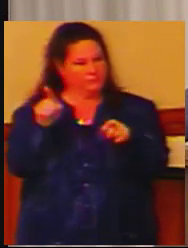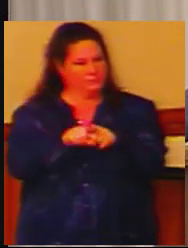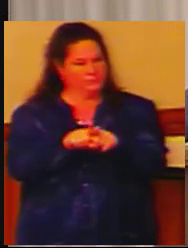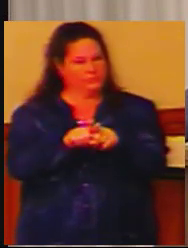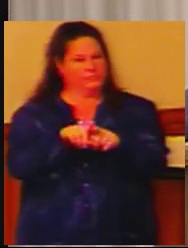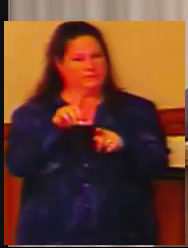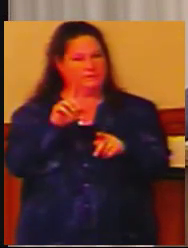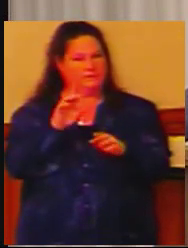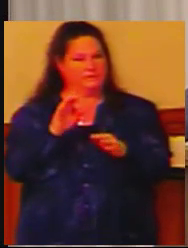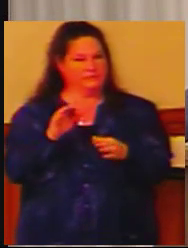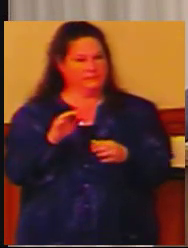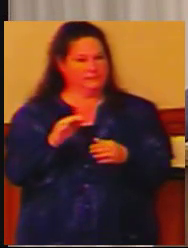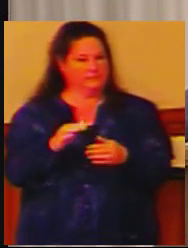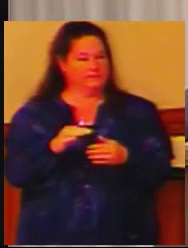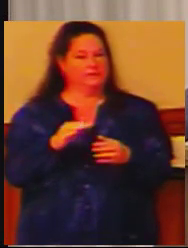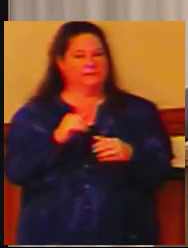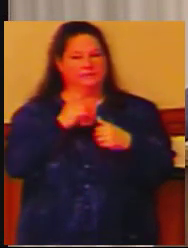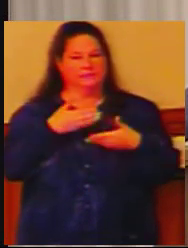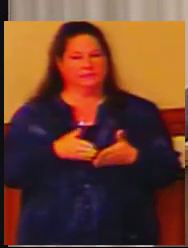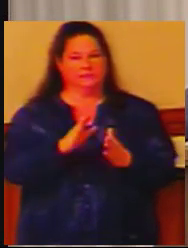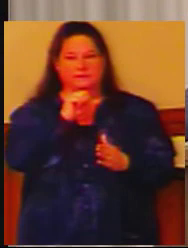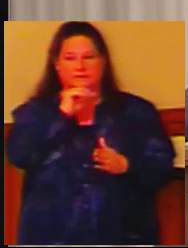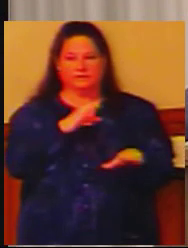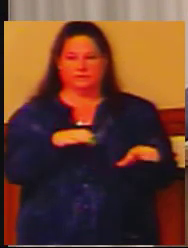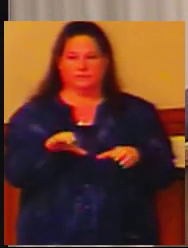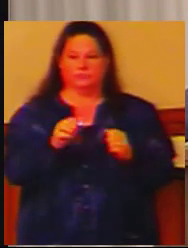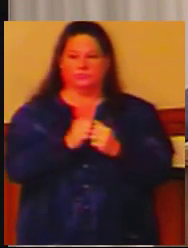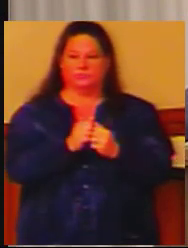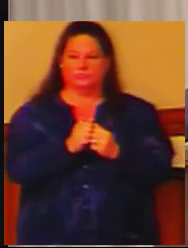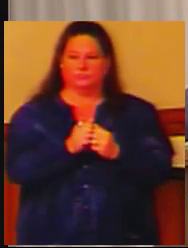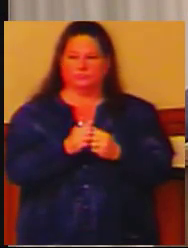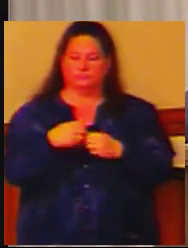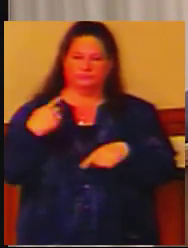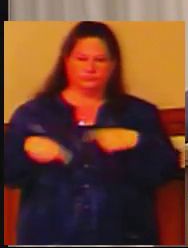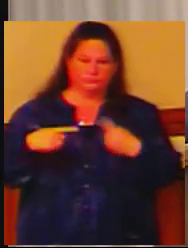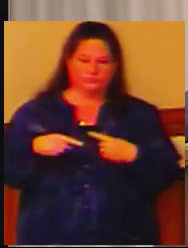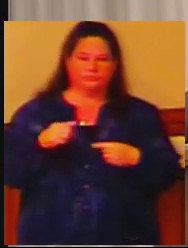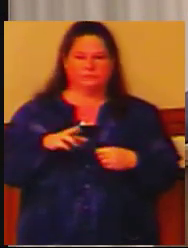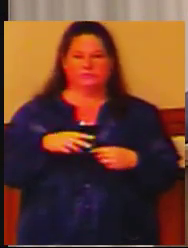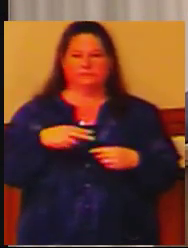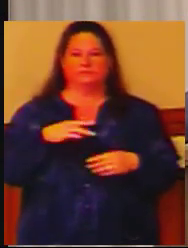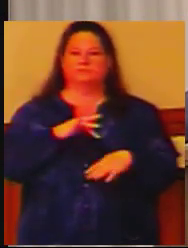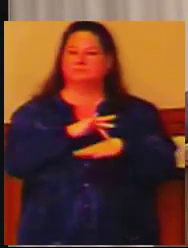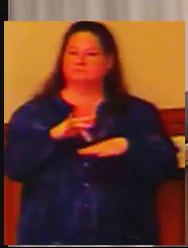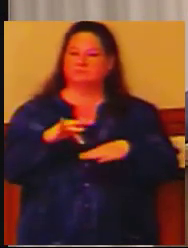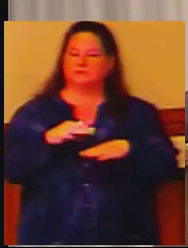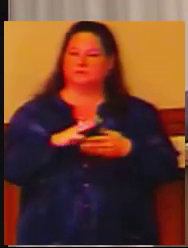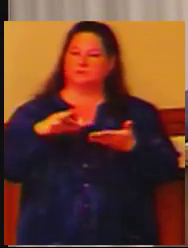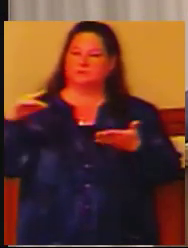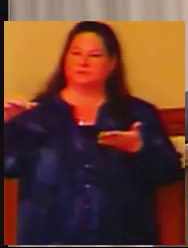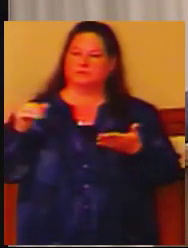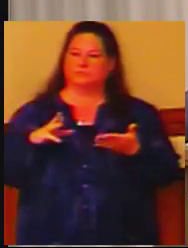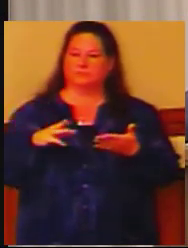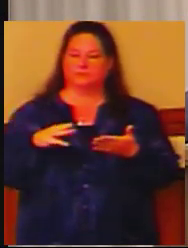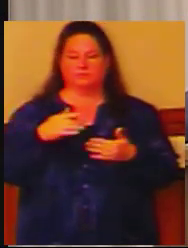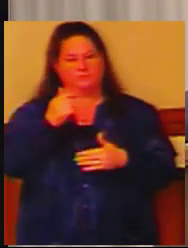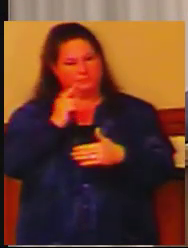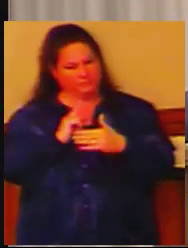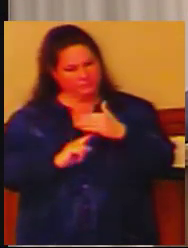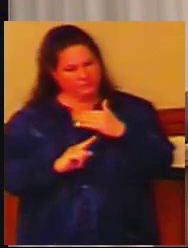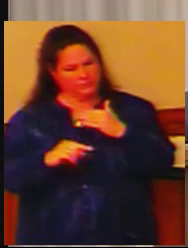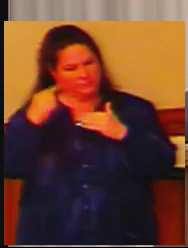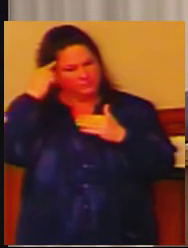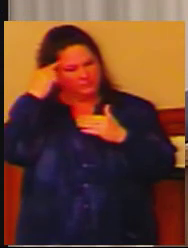of one mind. Let nothing be done through strife or vainglory, but in lowliness of mind, let